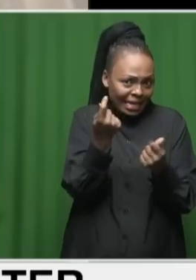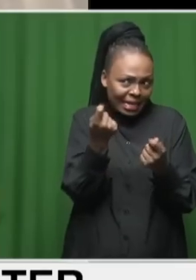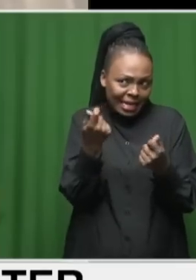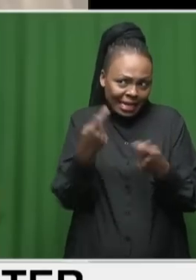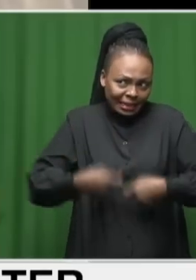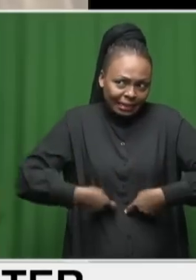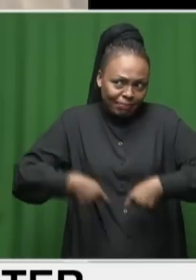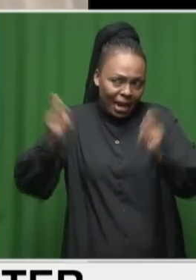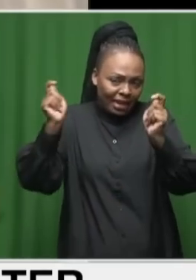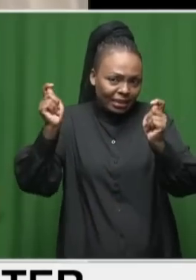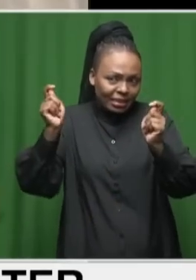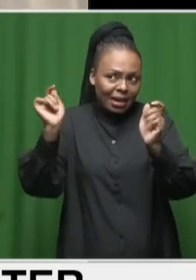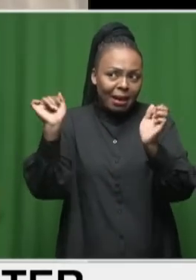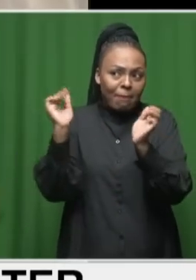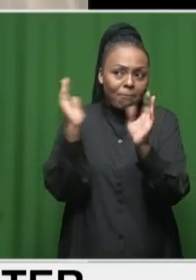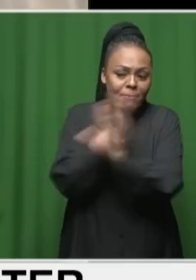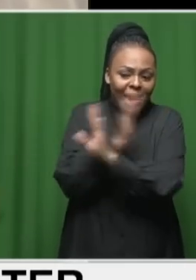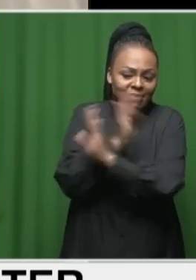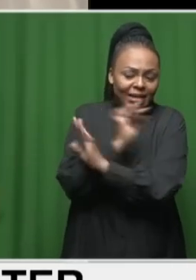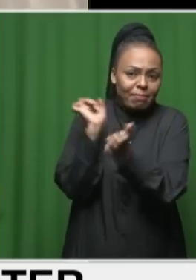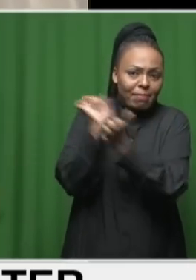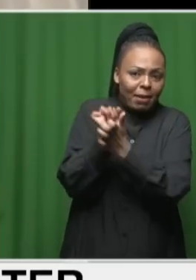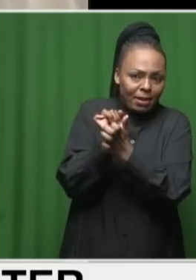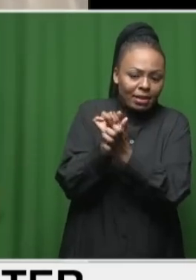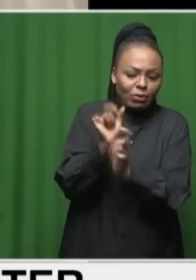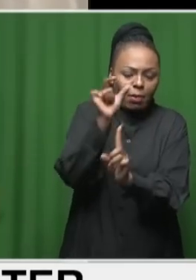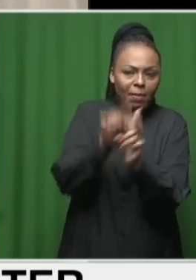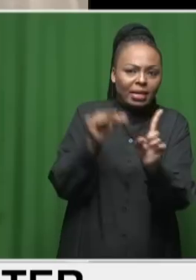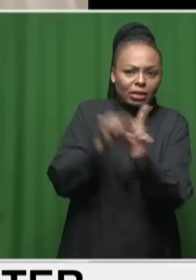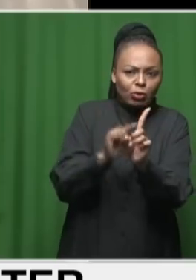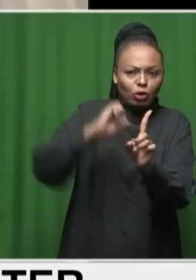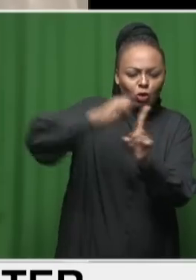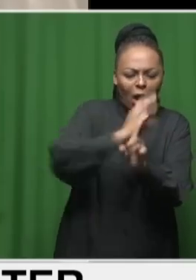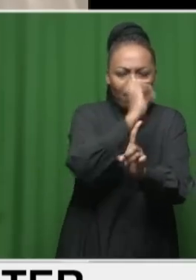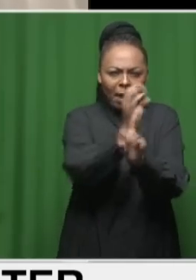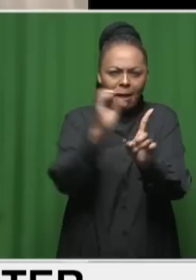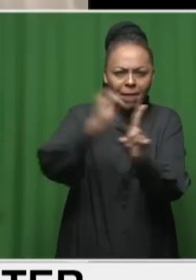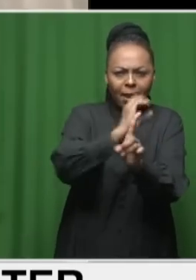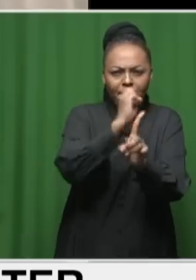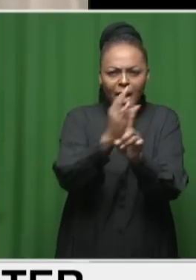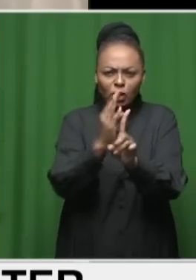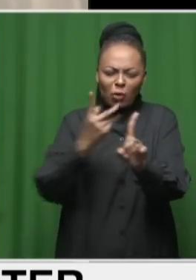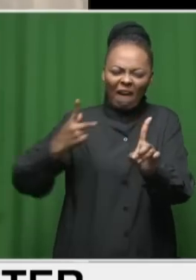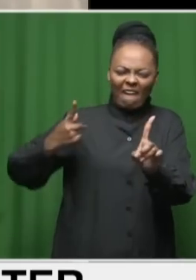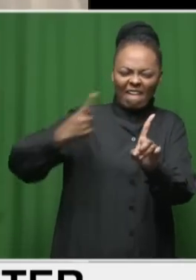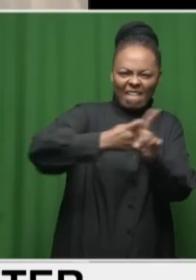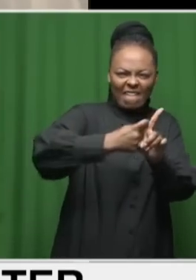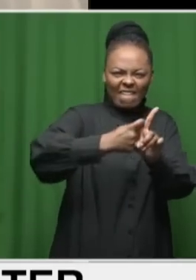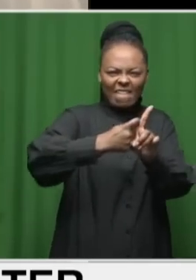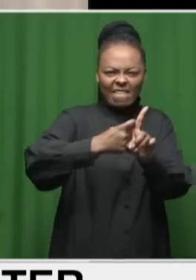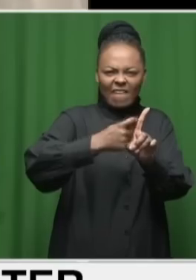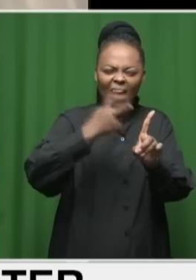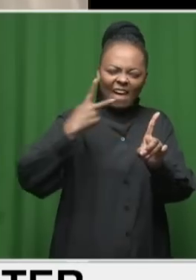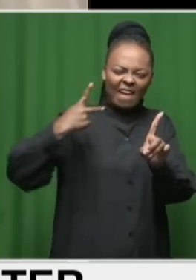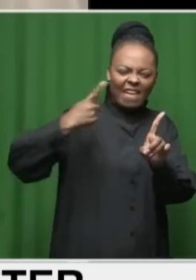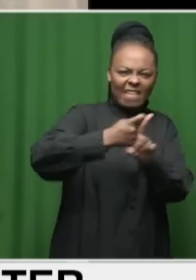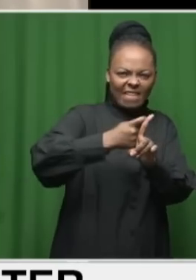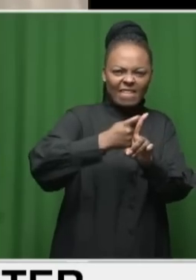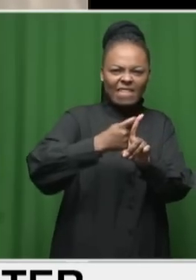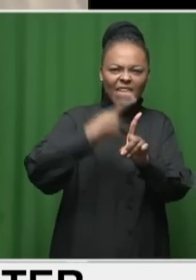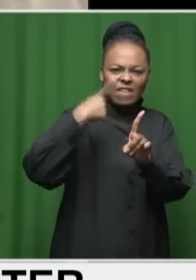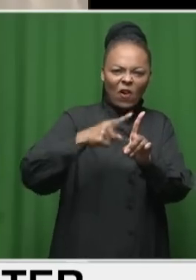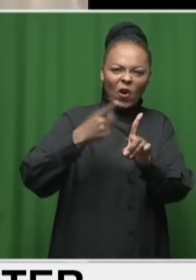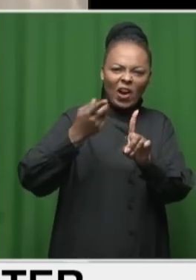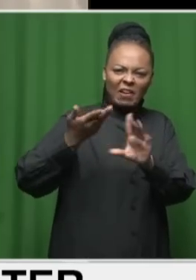prisons, for prisoners to be tortured, for prisoners to be given antipsychotic drugs, for prisoners to be killed,